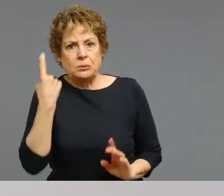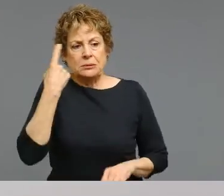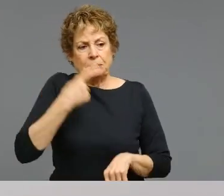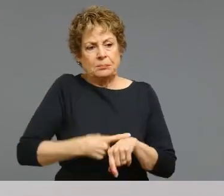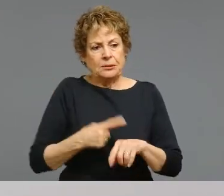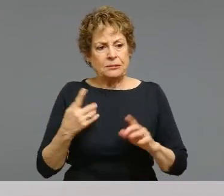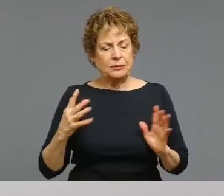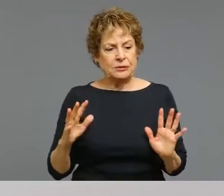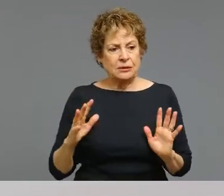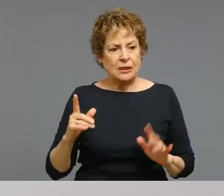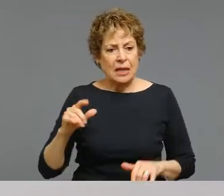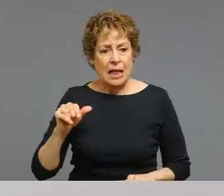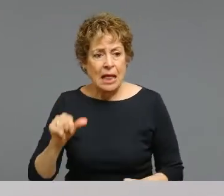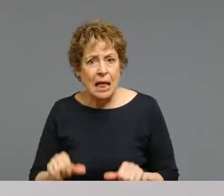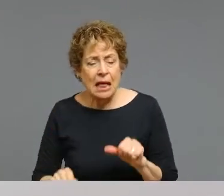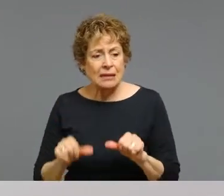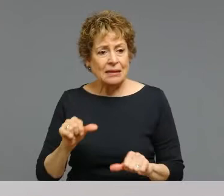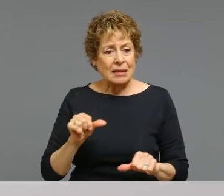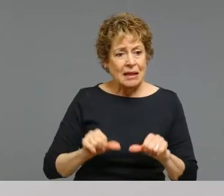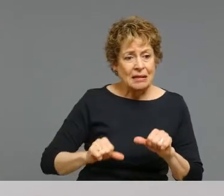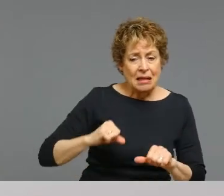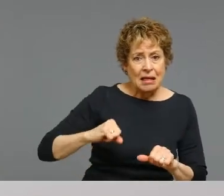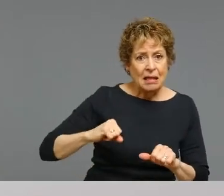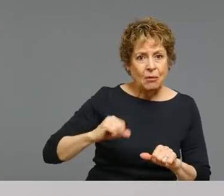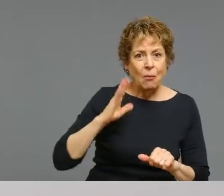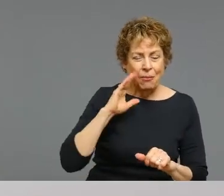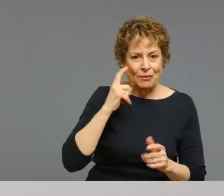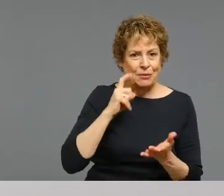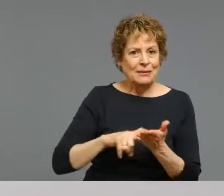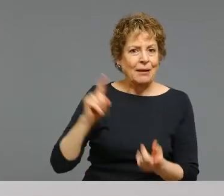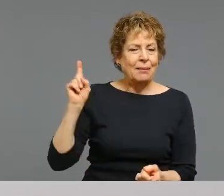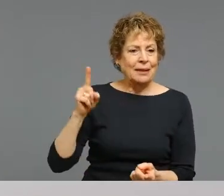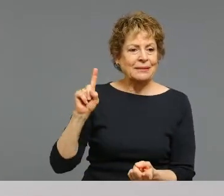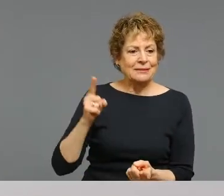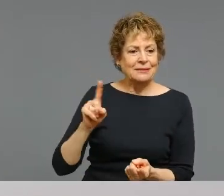hesitancy about the Johnson & Johnson vaccine.